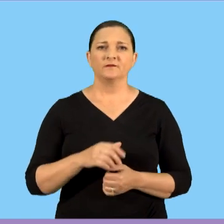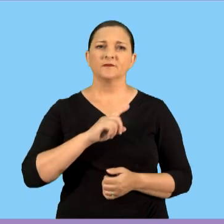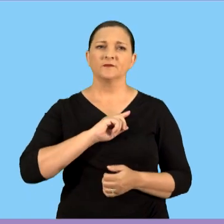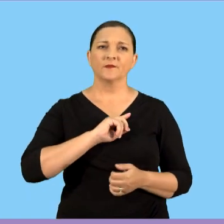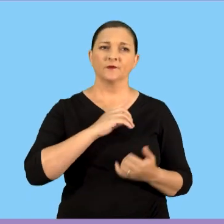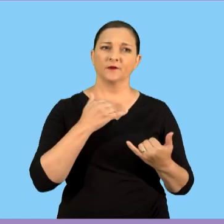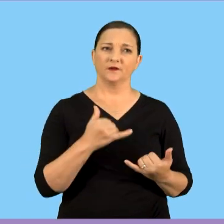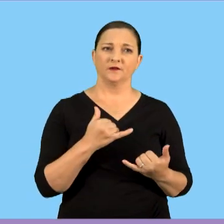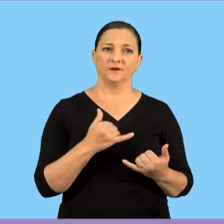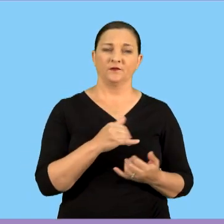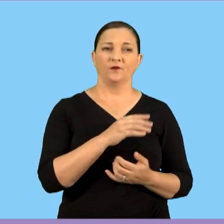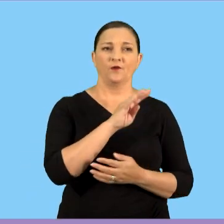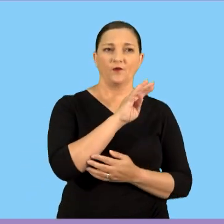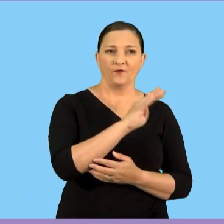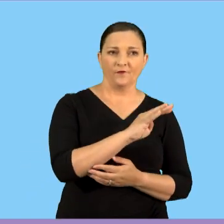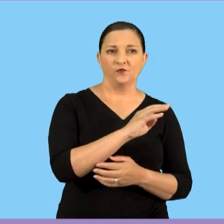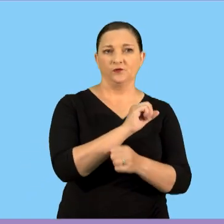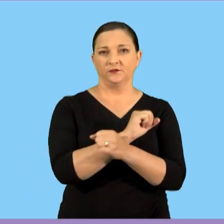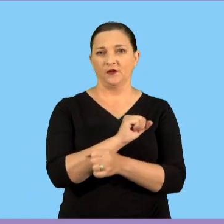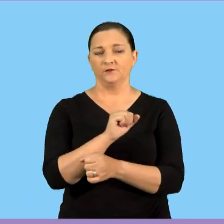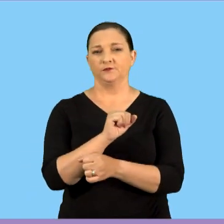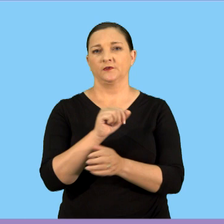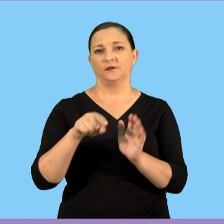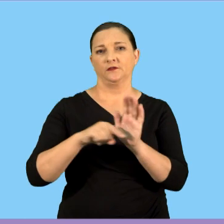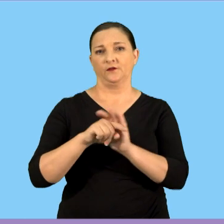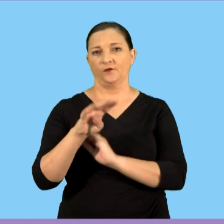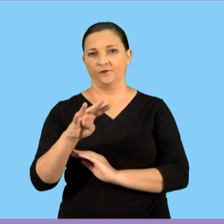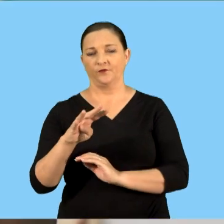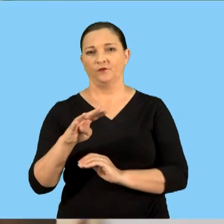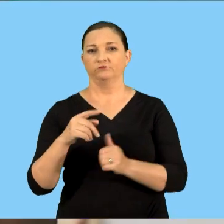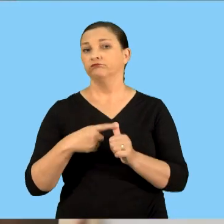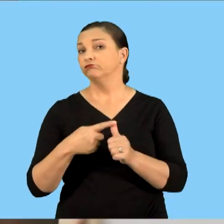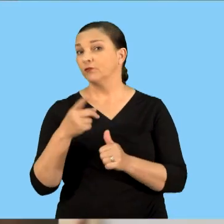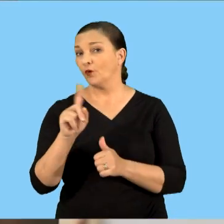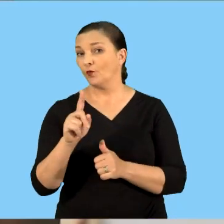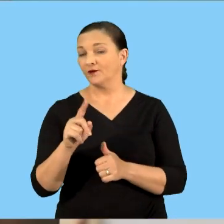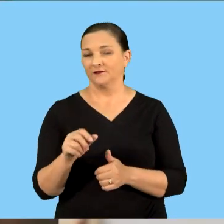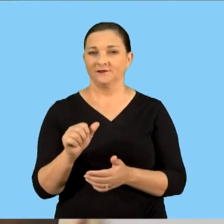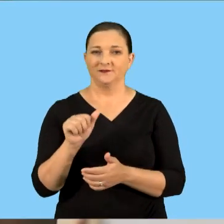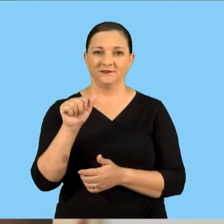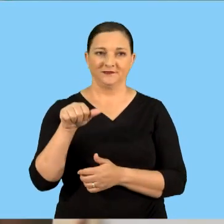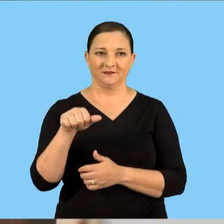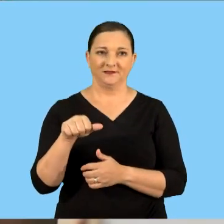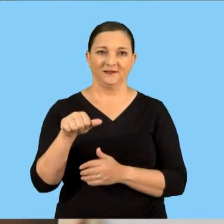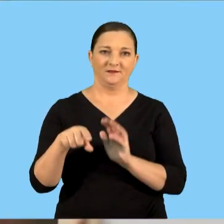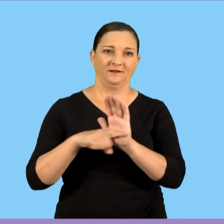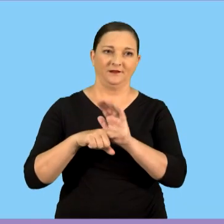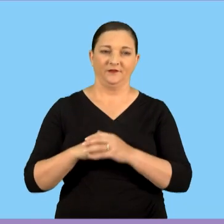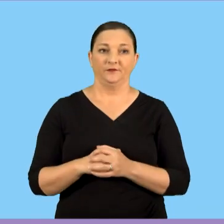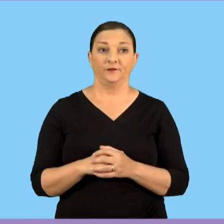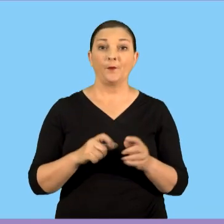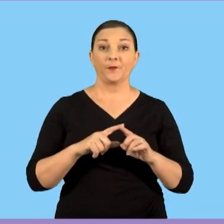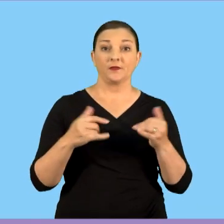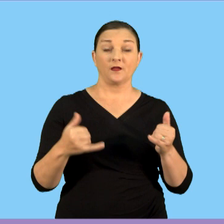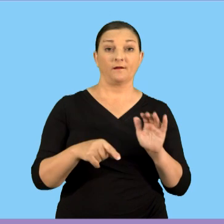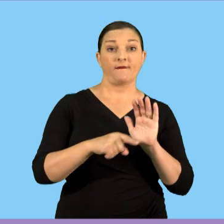a negative 4, the answer is a negative 16. Let's look at number 2. So